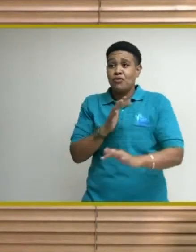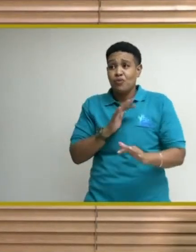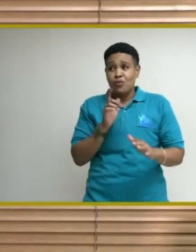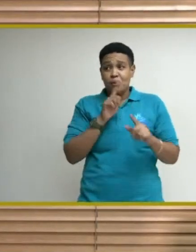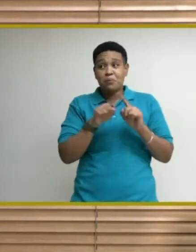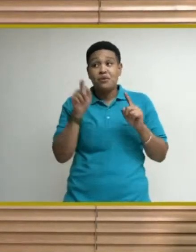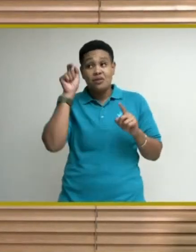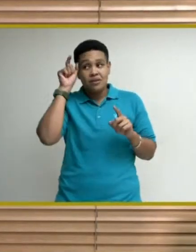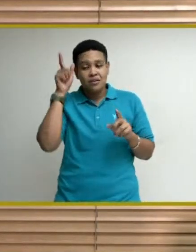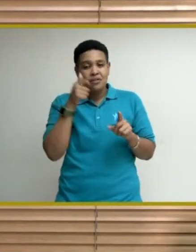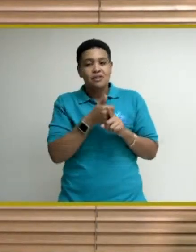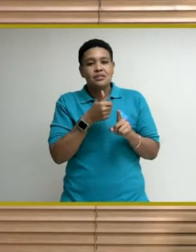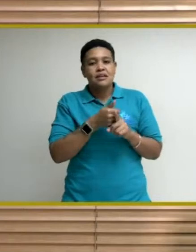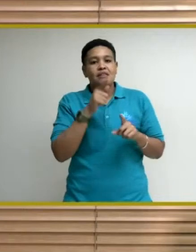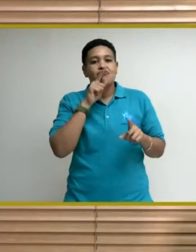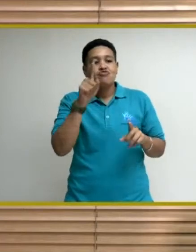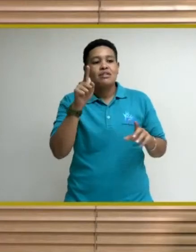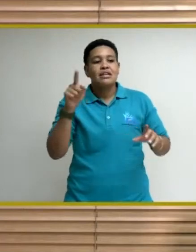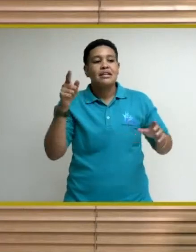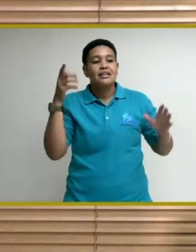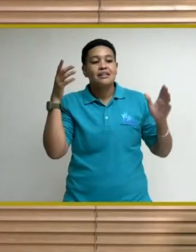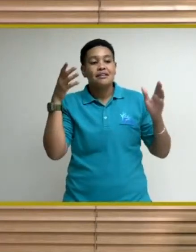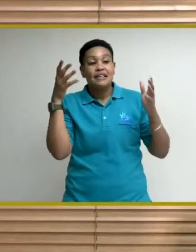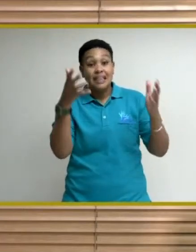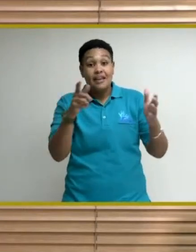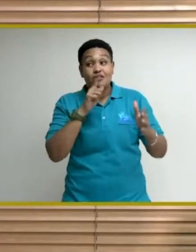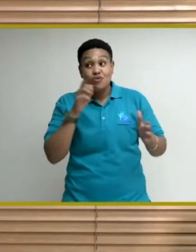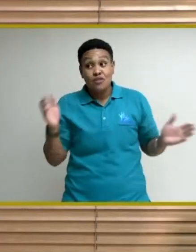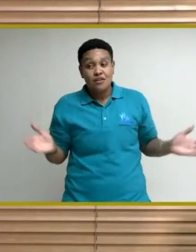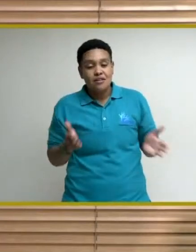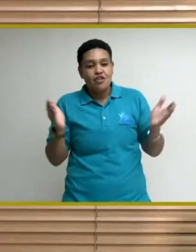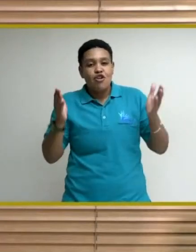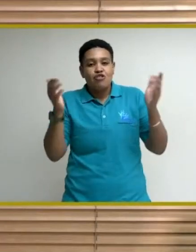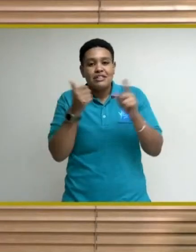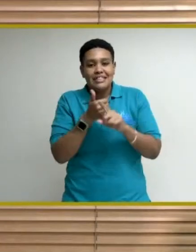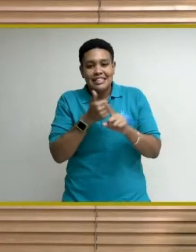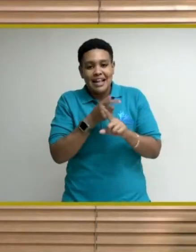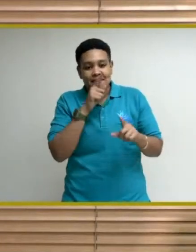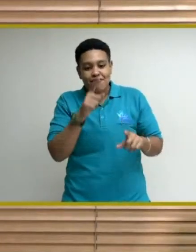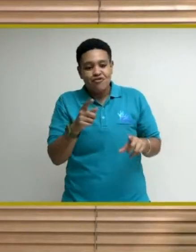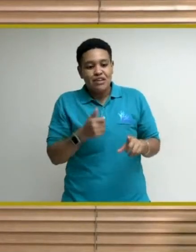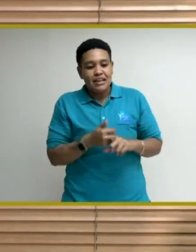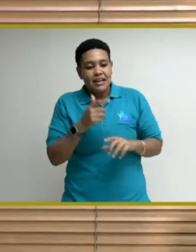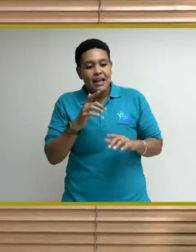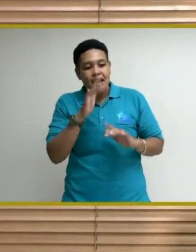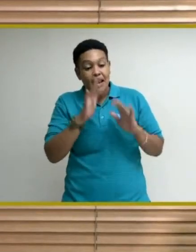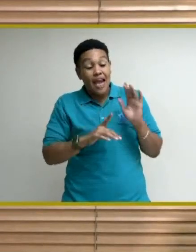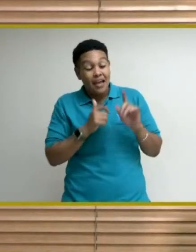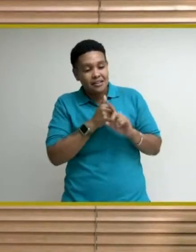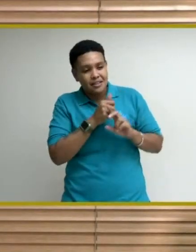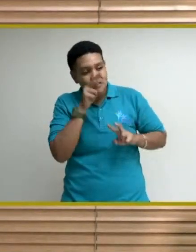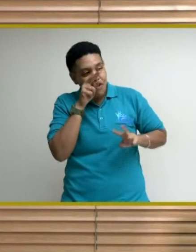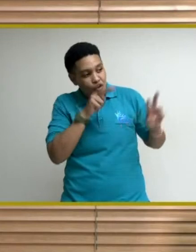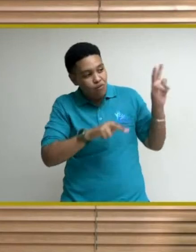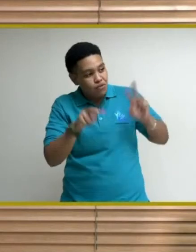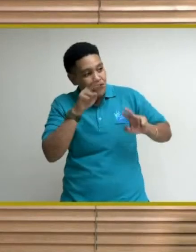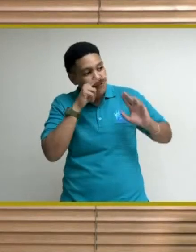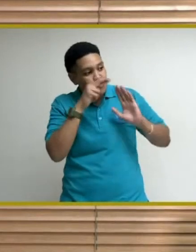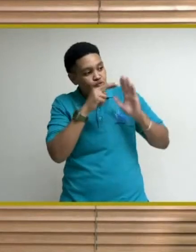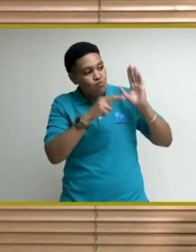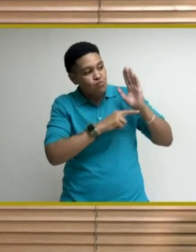an invitation to encourage a lack of observance to the